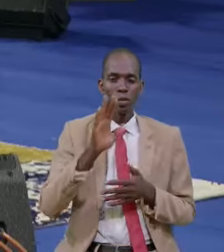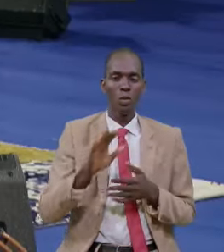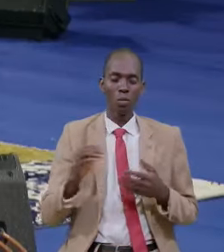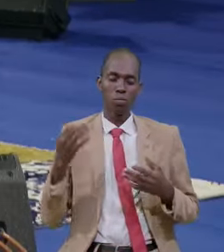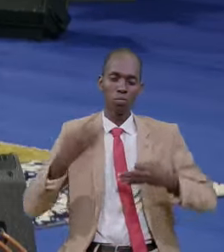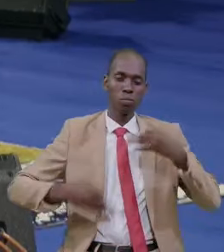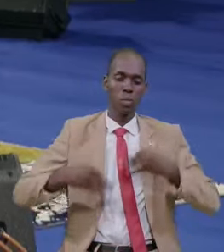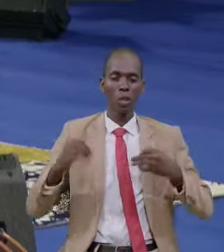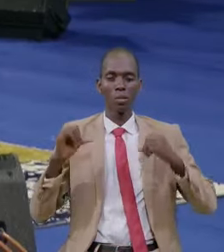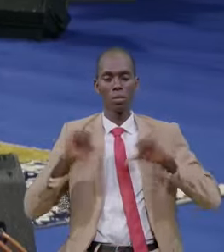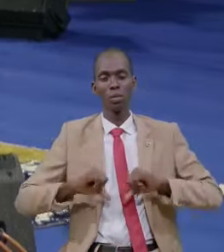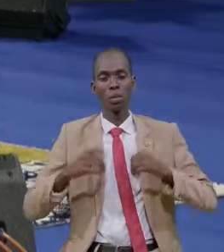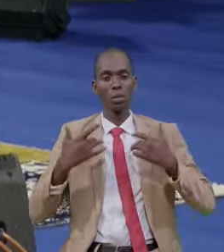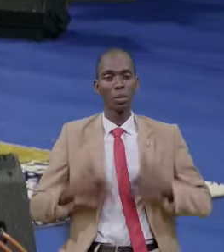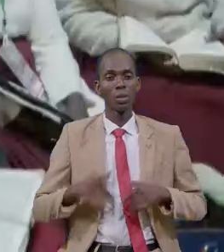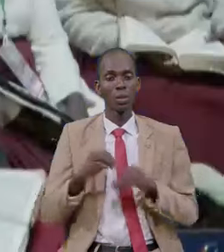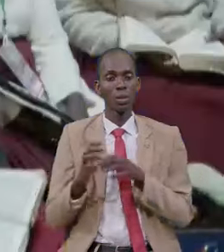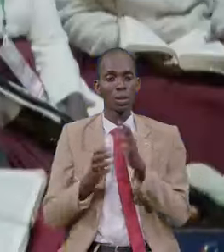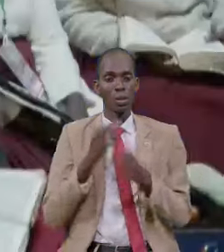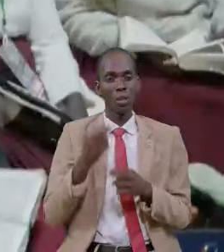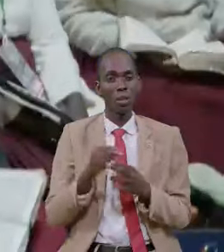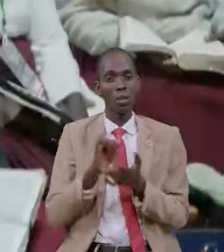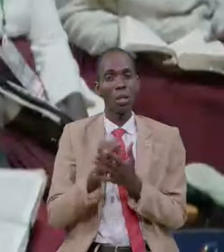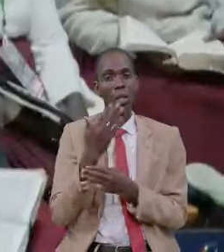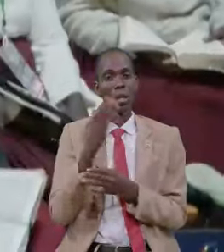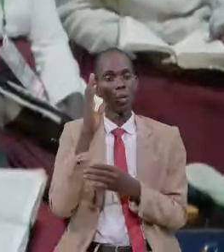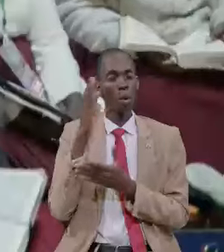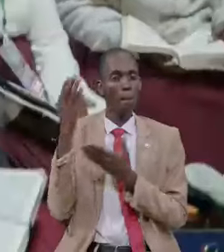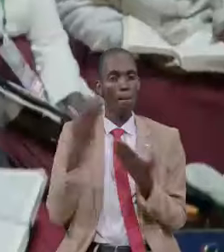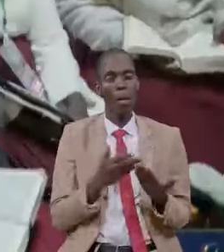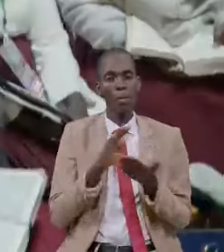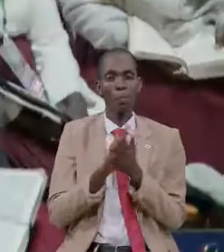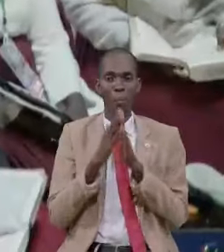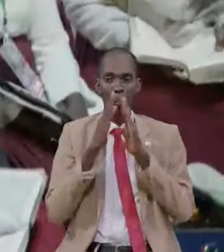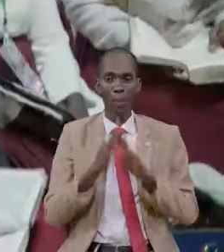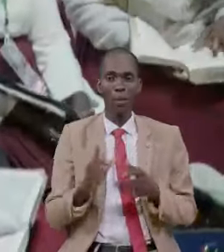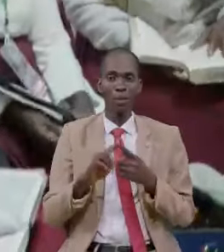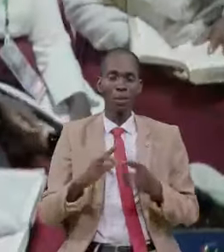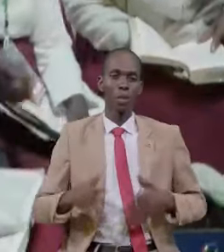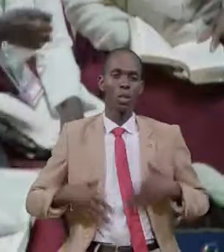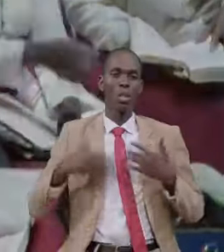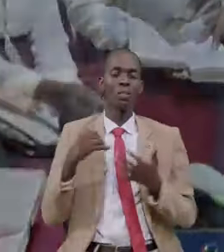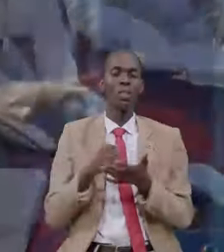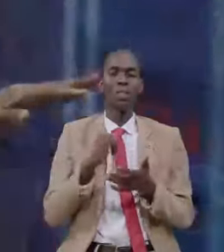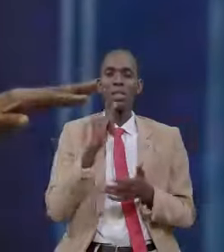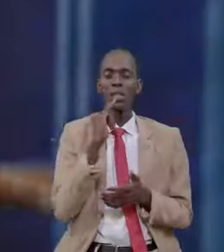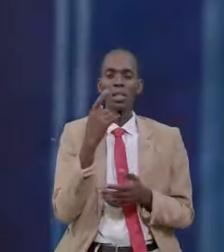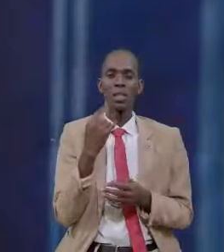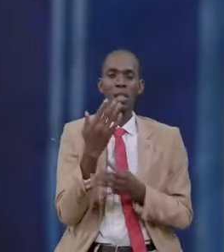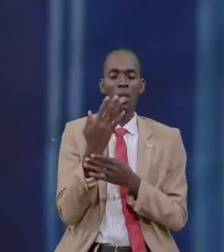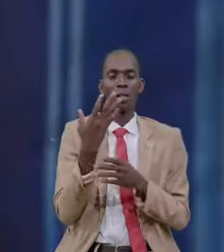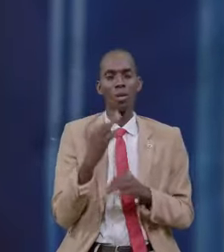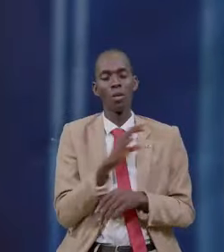in your heart, in your life tonight. It is the hand of Christ. He laid hands on